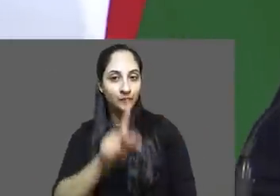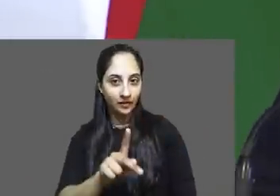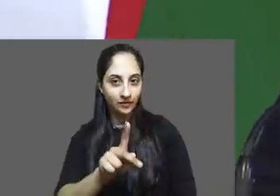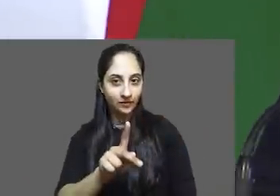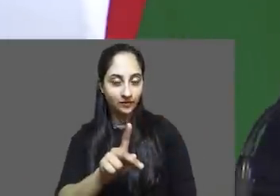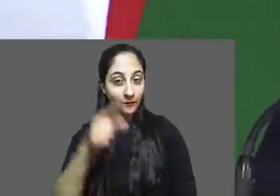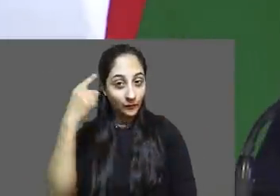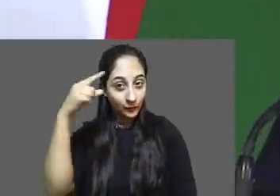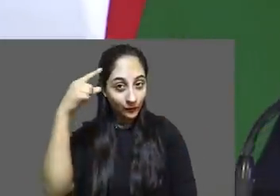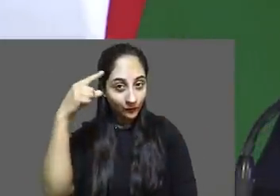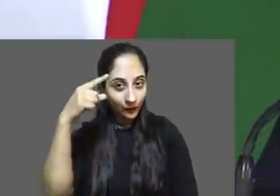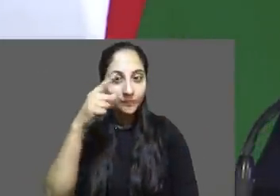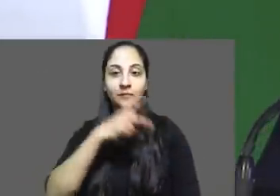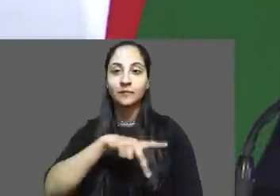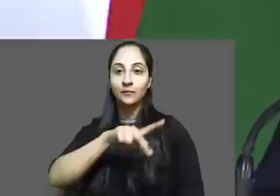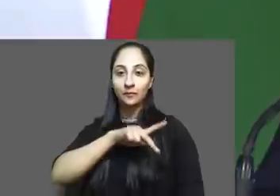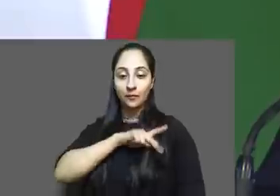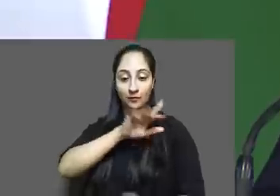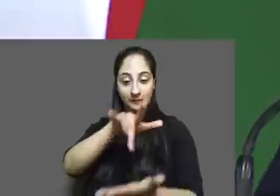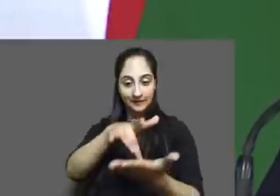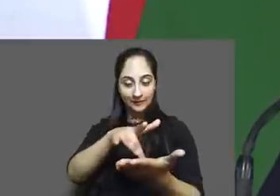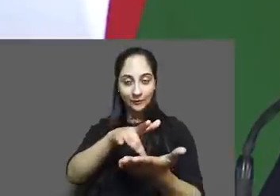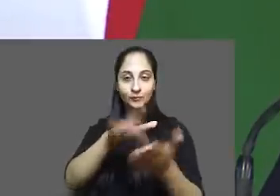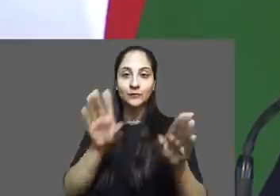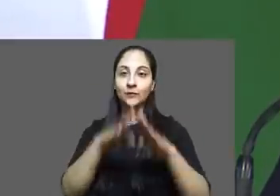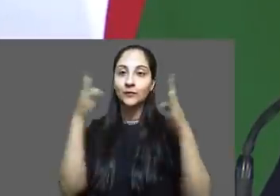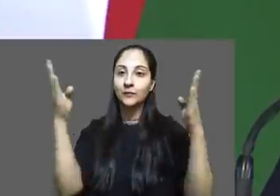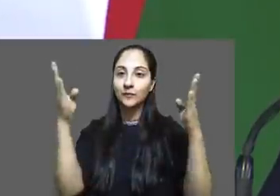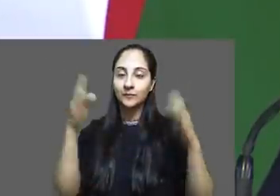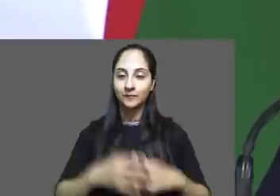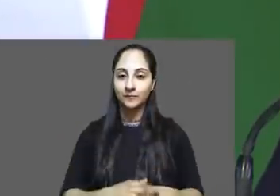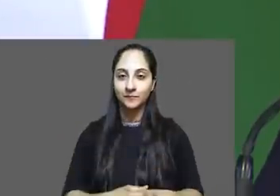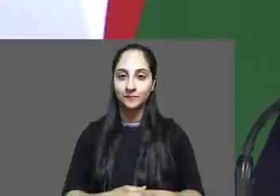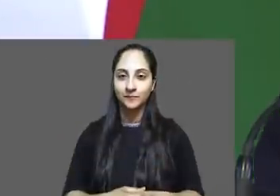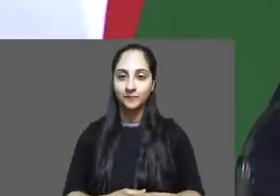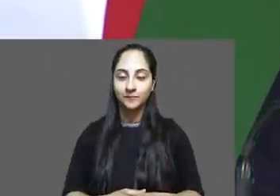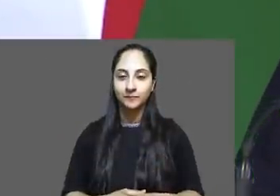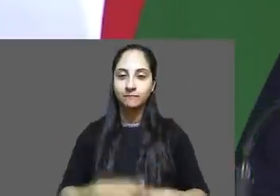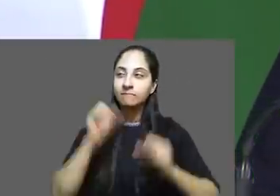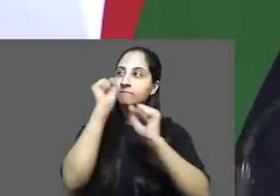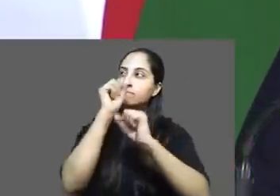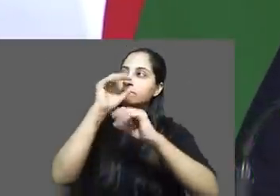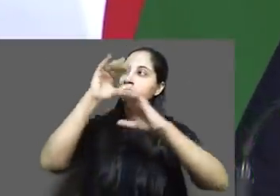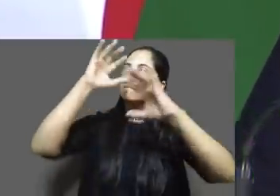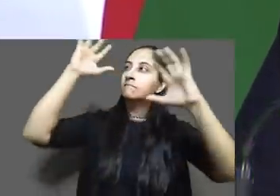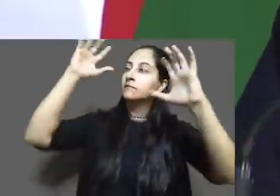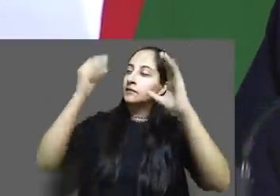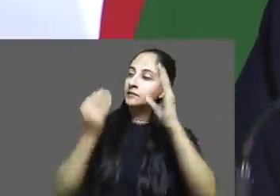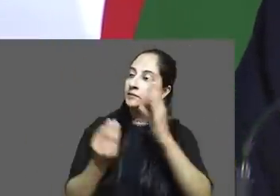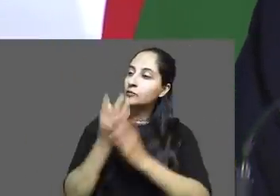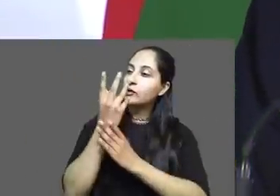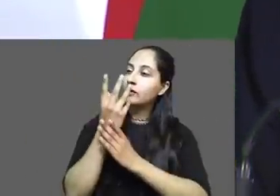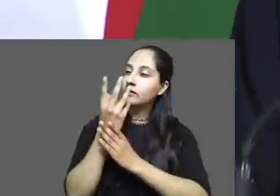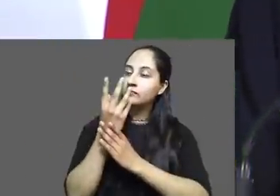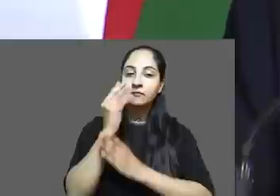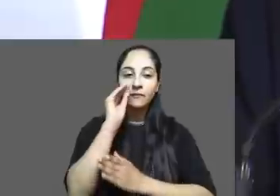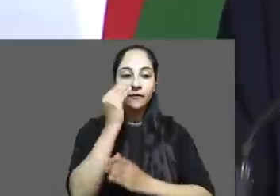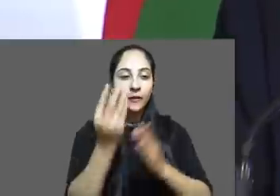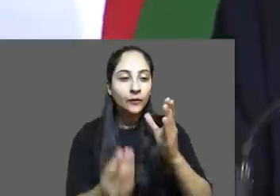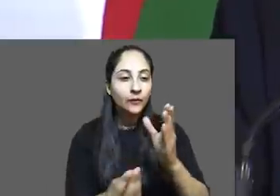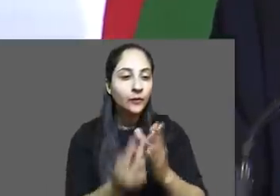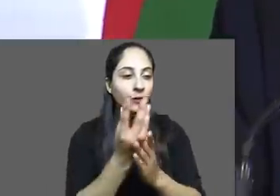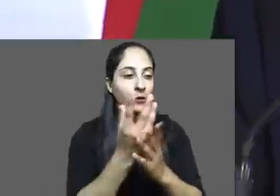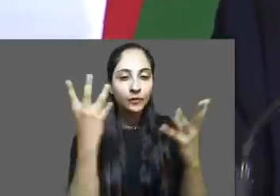would be back in the spring to dedicate the park that joins these two buildings. Spring would be a time, we thought, when